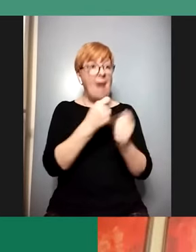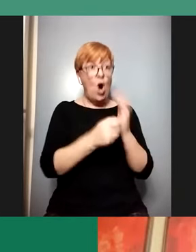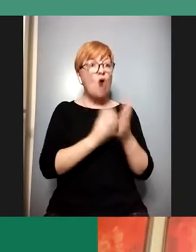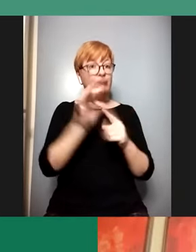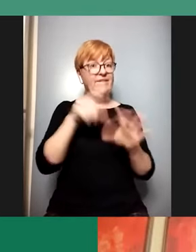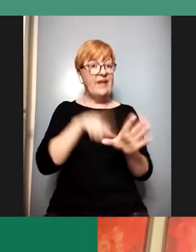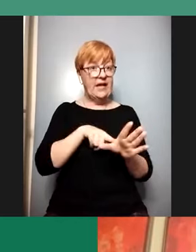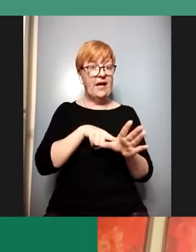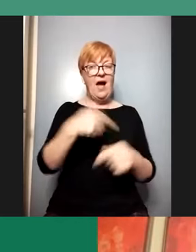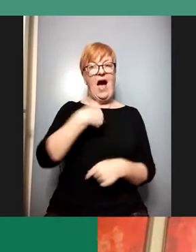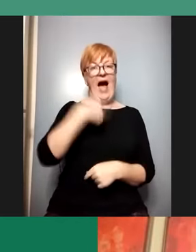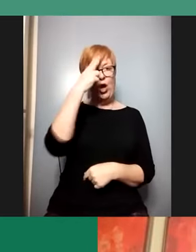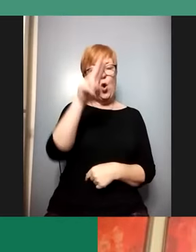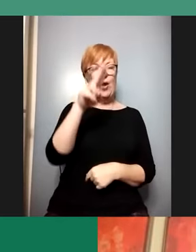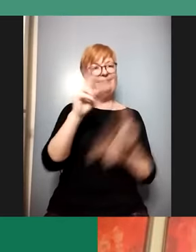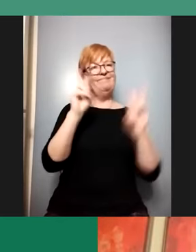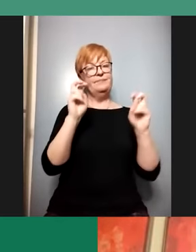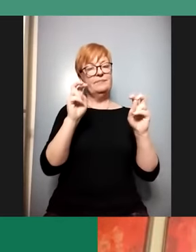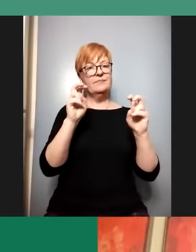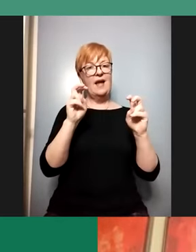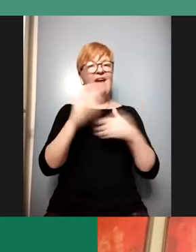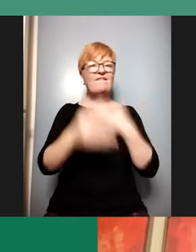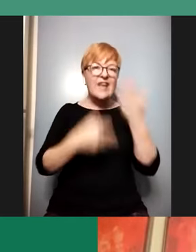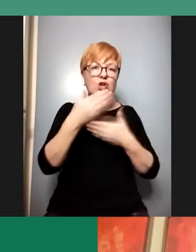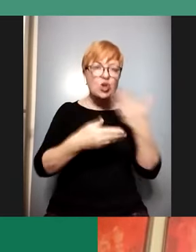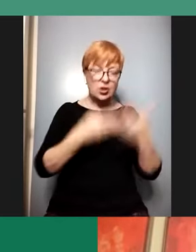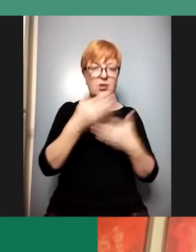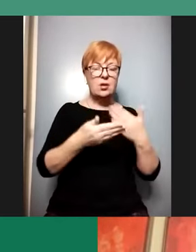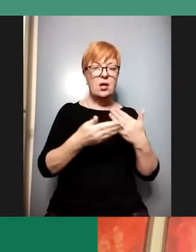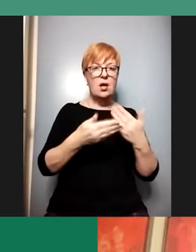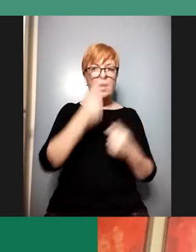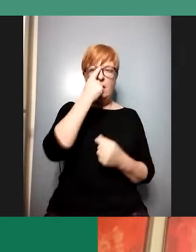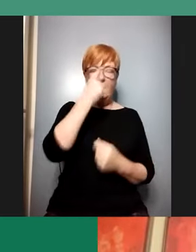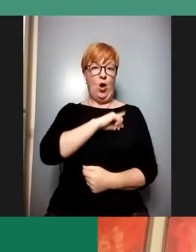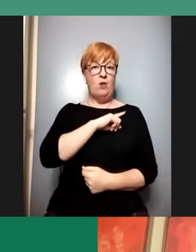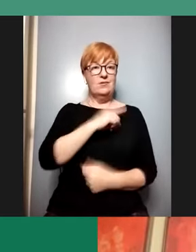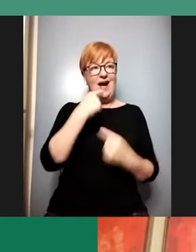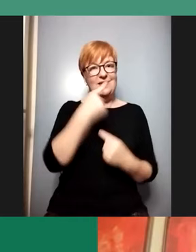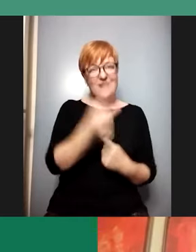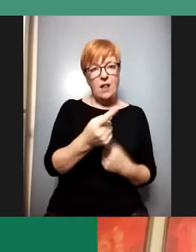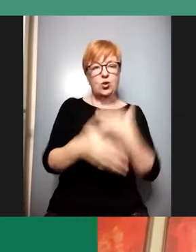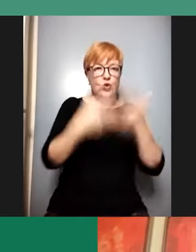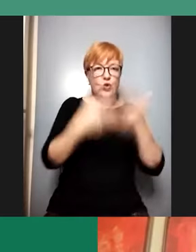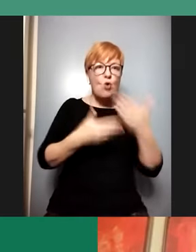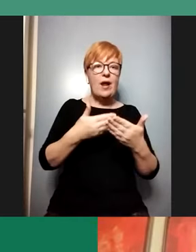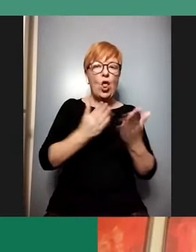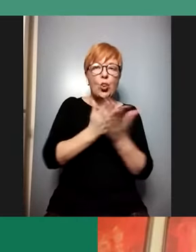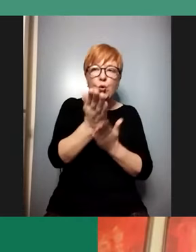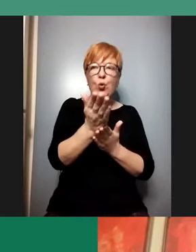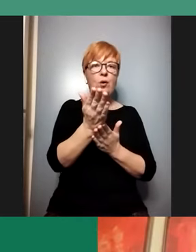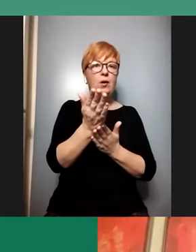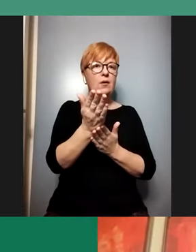I call it a fictional biography because I tell the story using a lot of fictional means. So there's a lot of, you